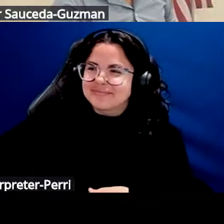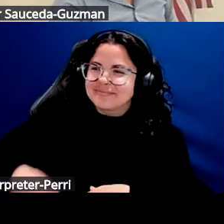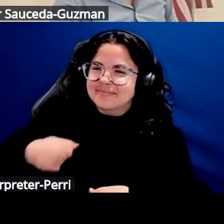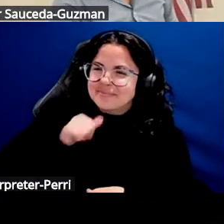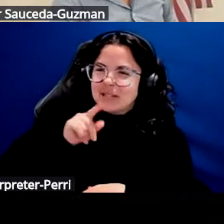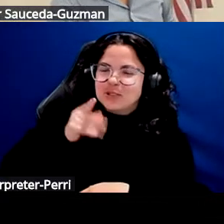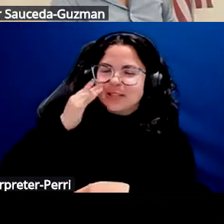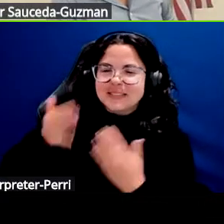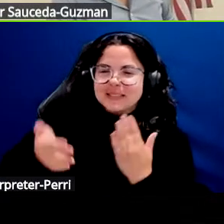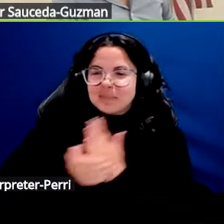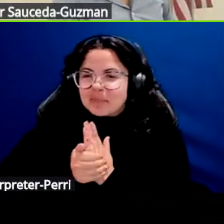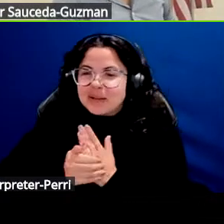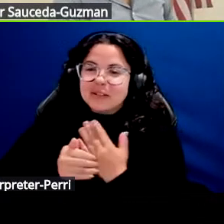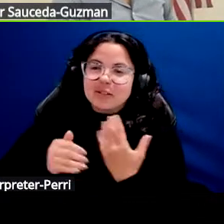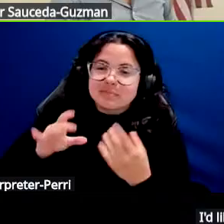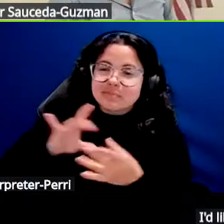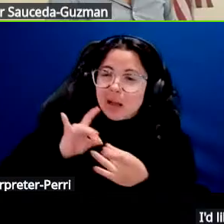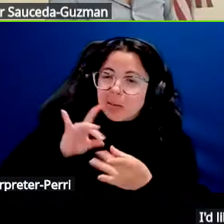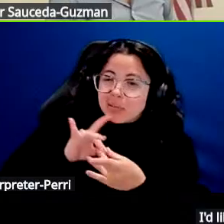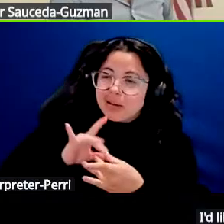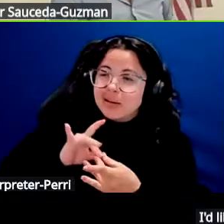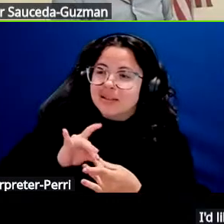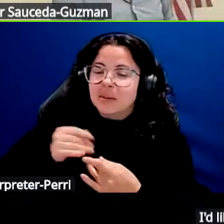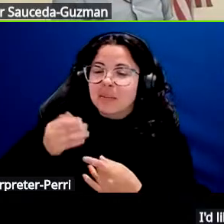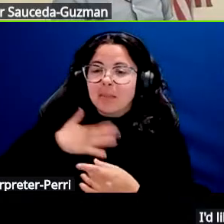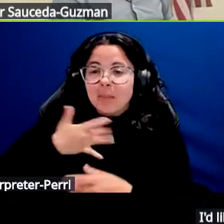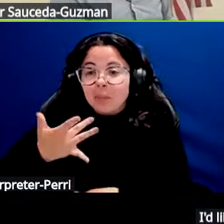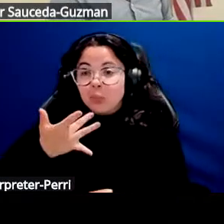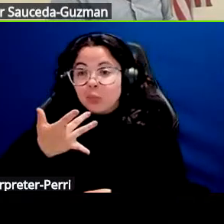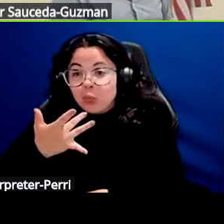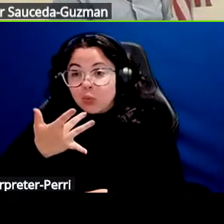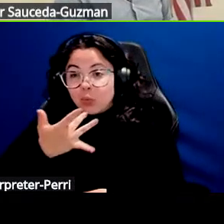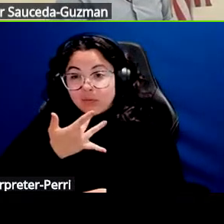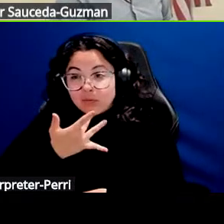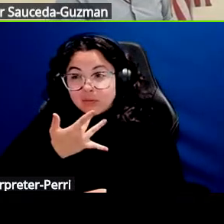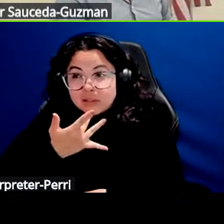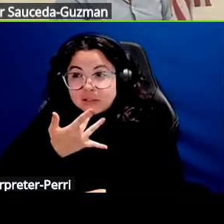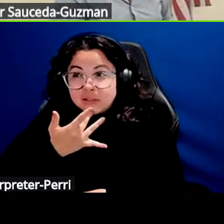a comment. My preference would be that we